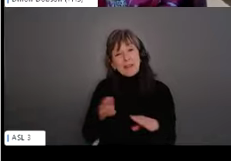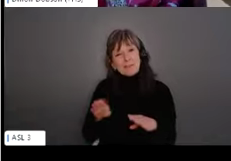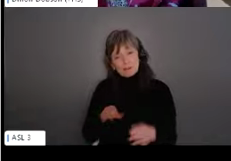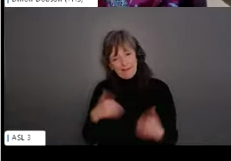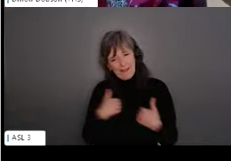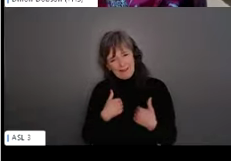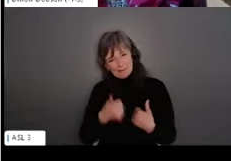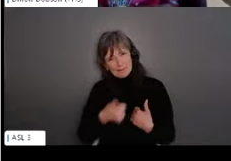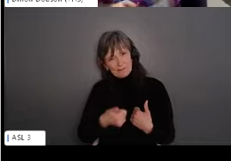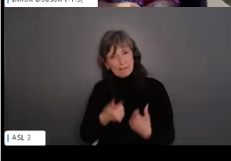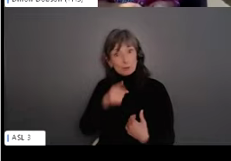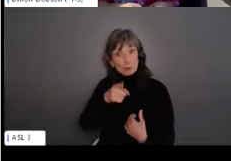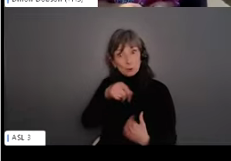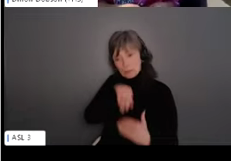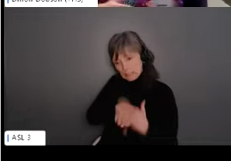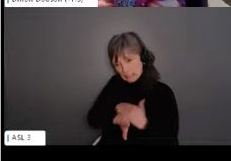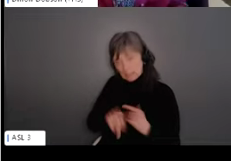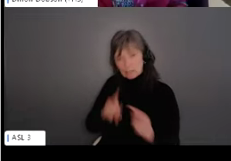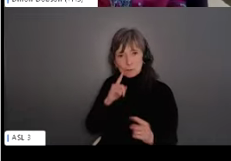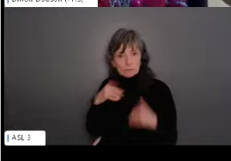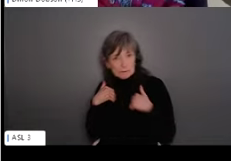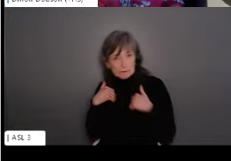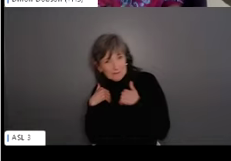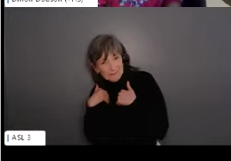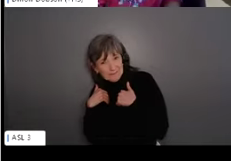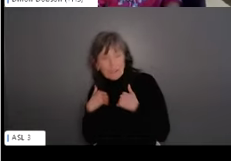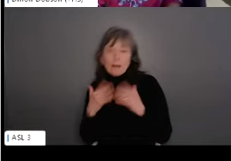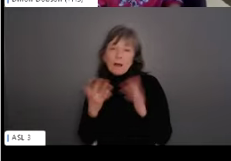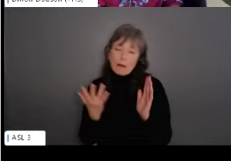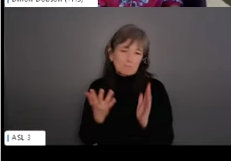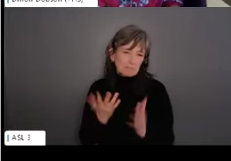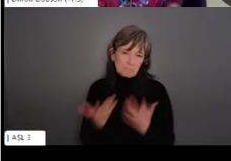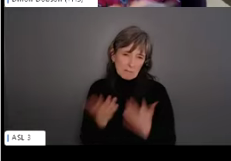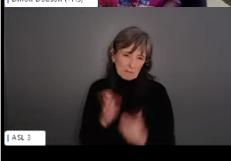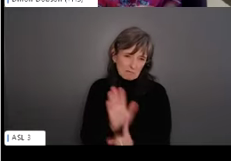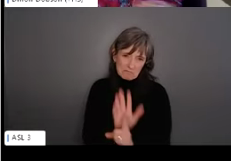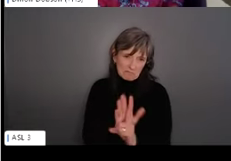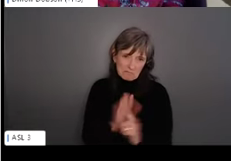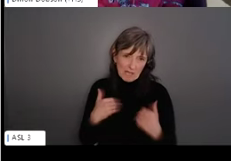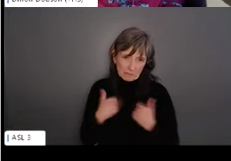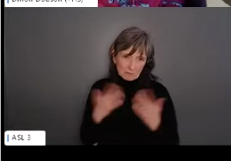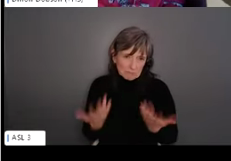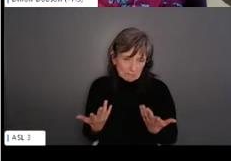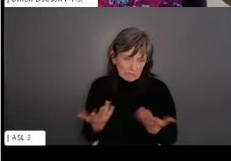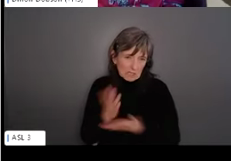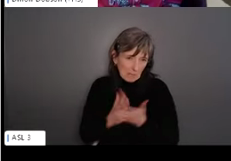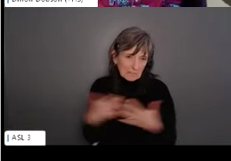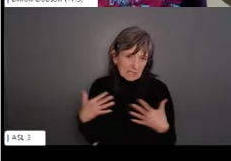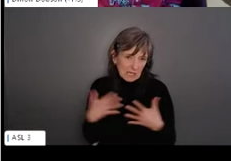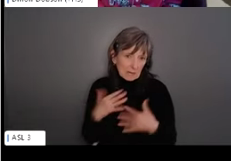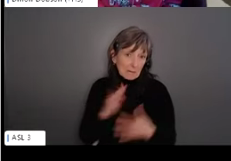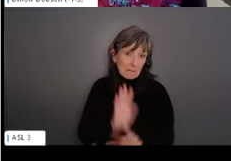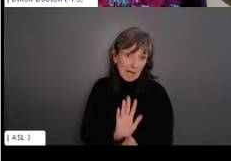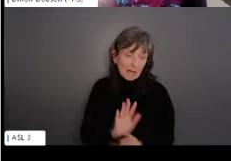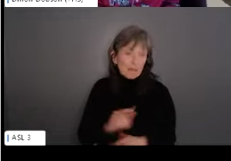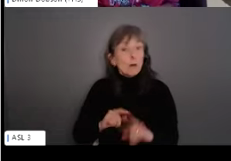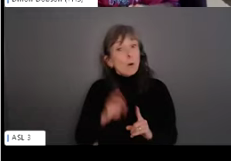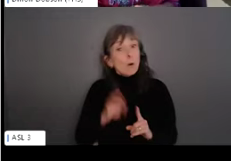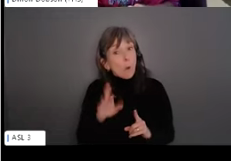when you're around? Is it cowering? That might just be the animal's temperament, or it might be something else.